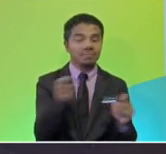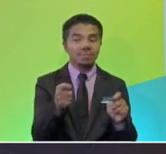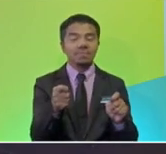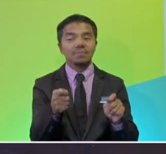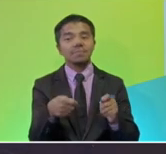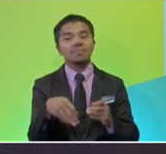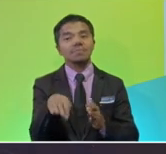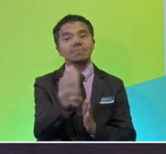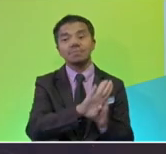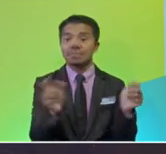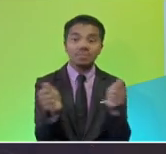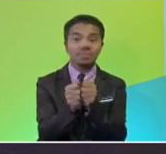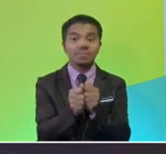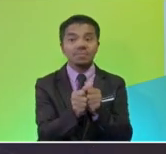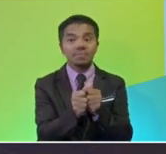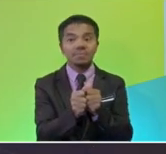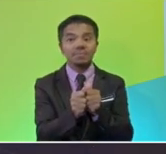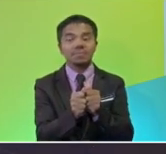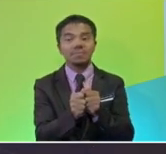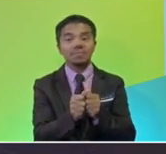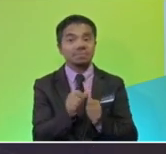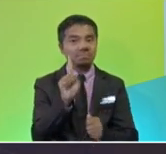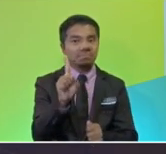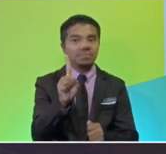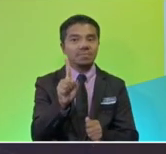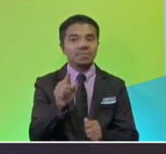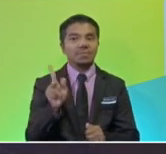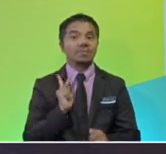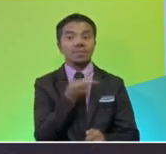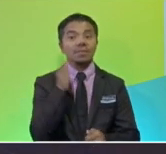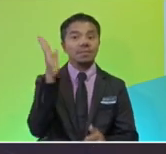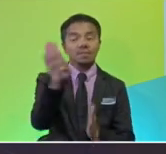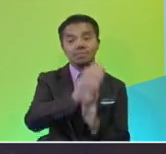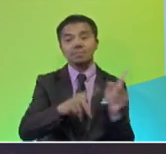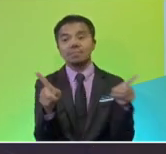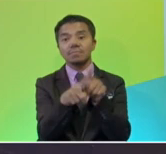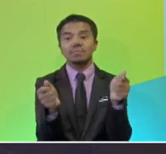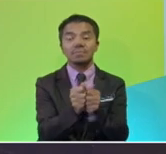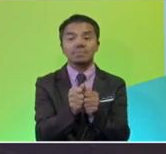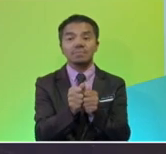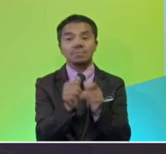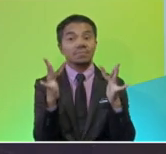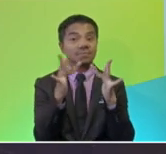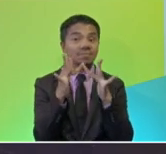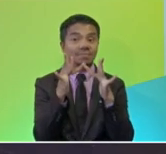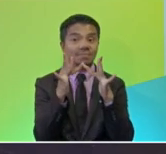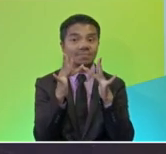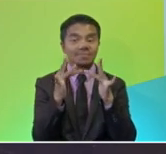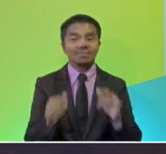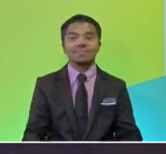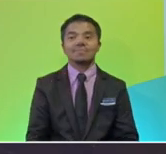some classmates joining us on Google Meet. So, Mr. Warid, could you please introduce our friends today? True. Let's call our friends on Google Meet